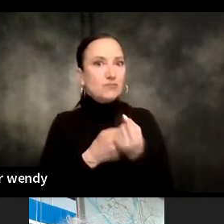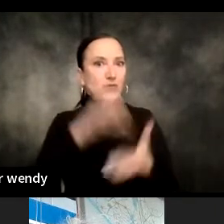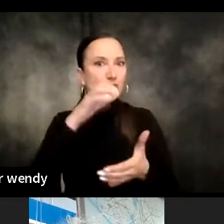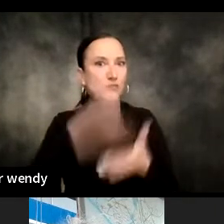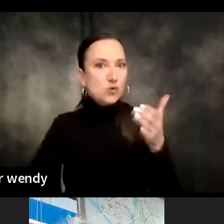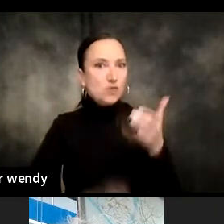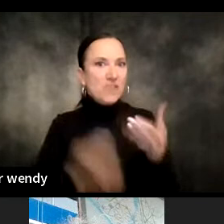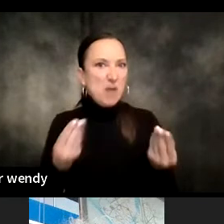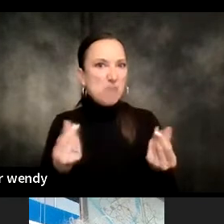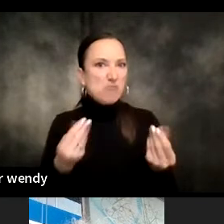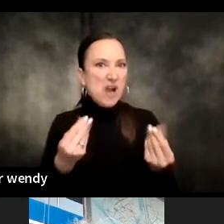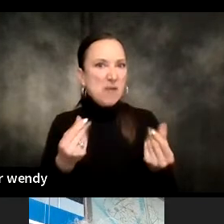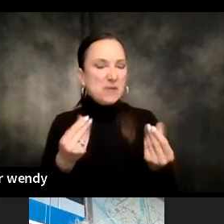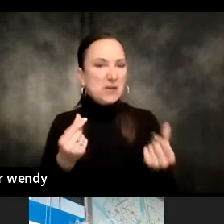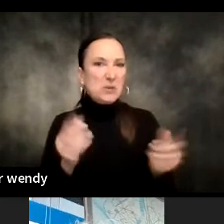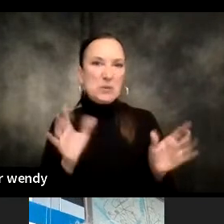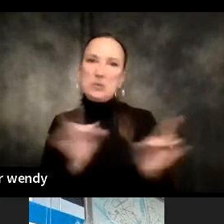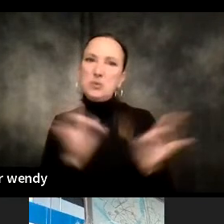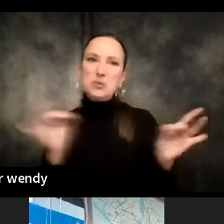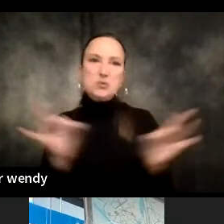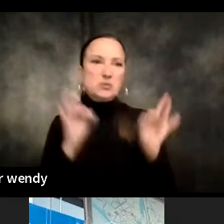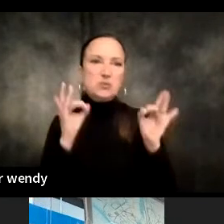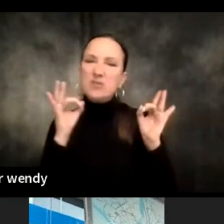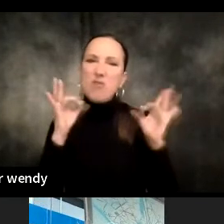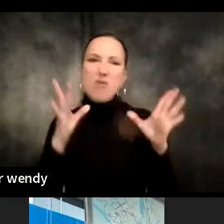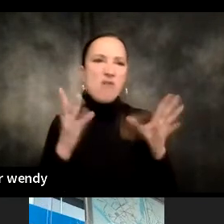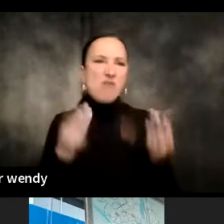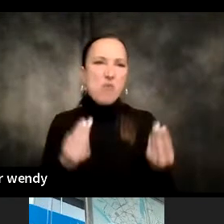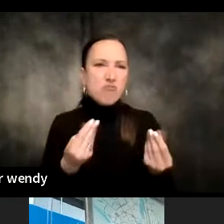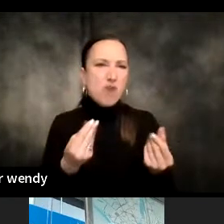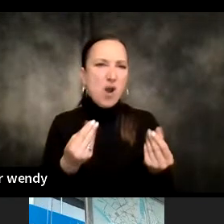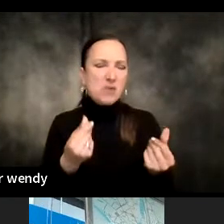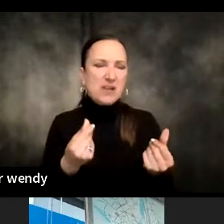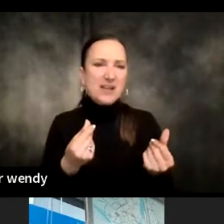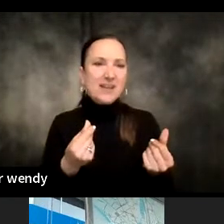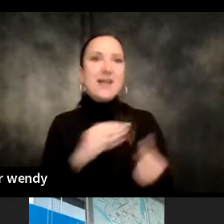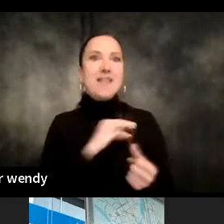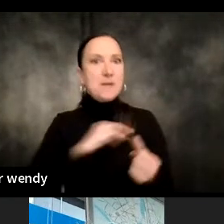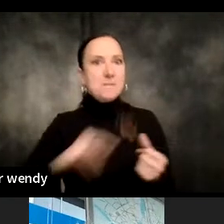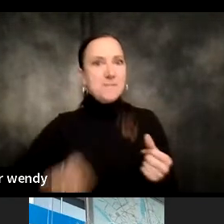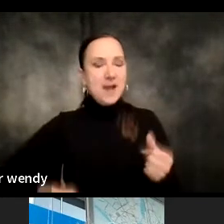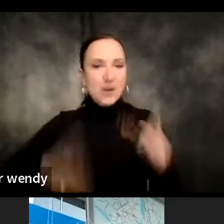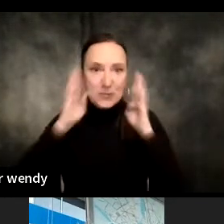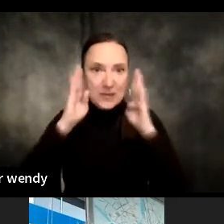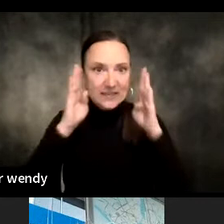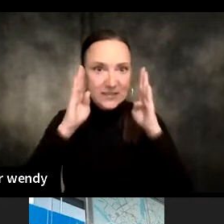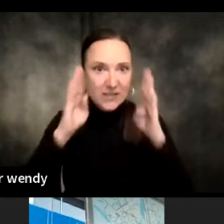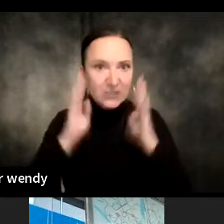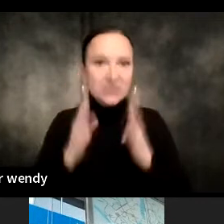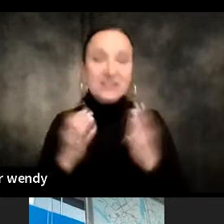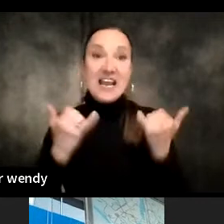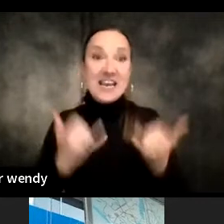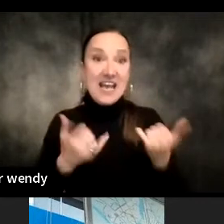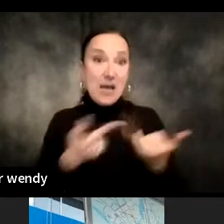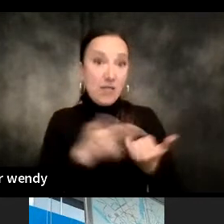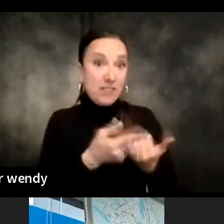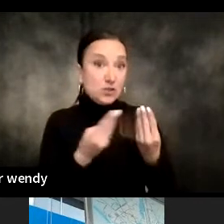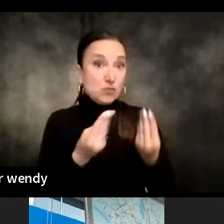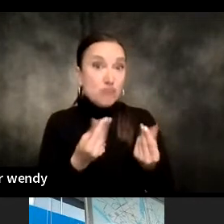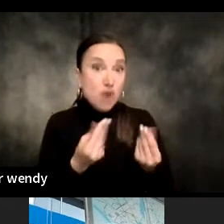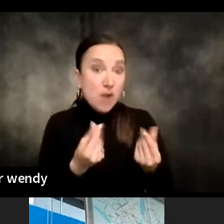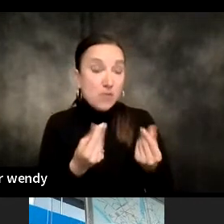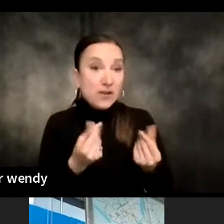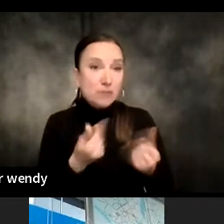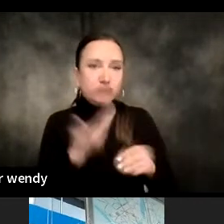property as a blighted and trash strewn property. And I'm glad the mayor listened. And now this property has